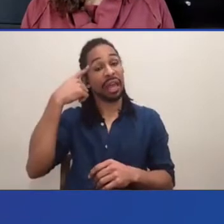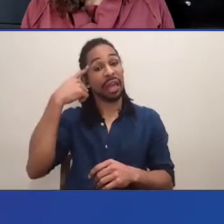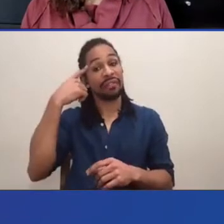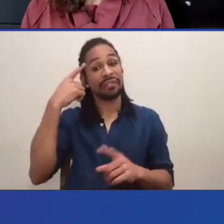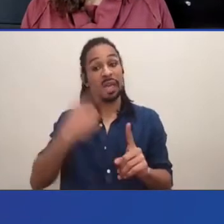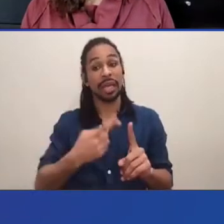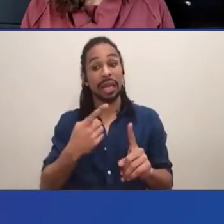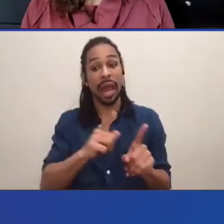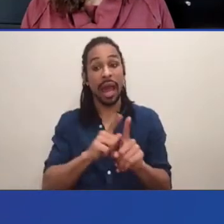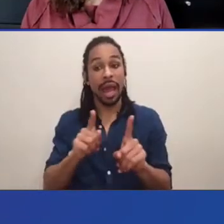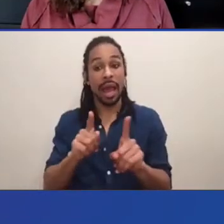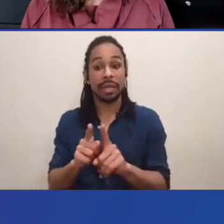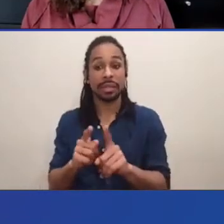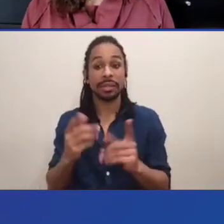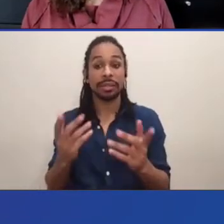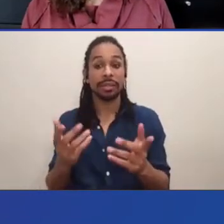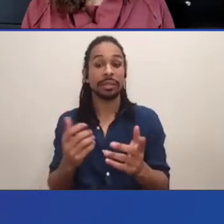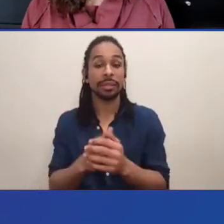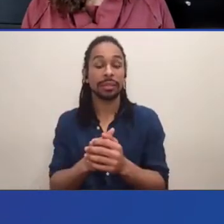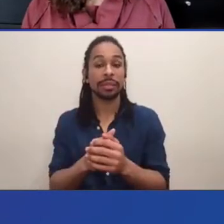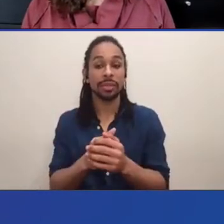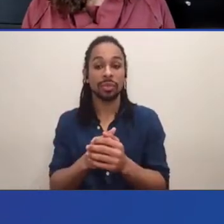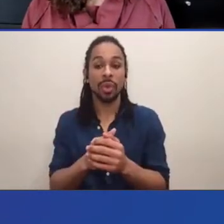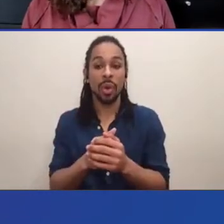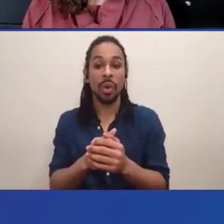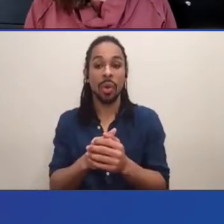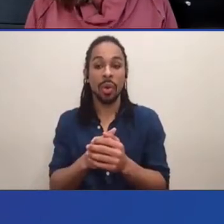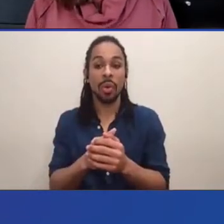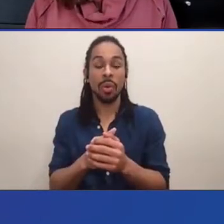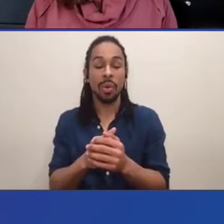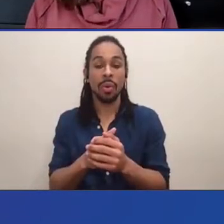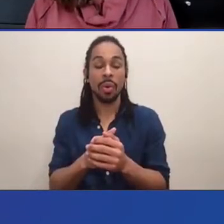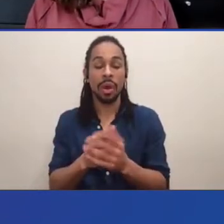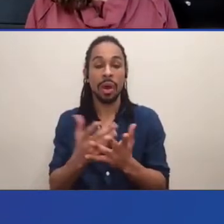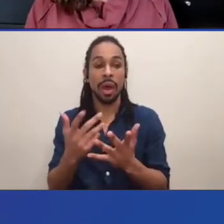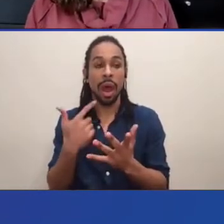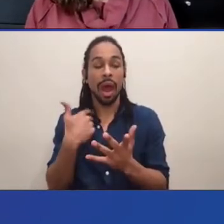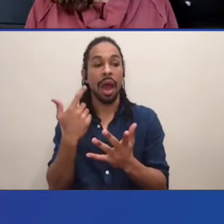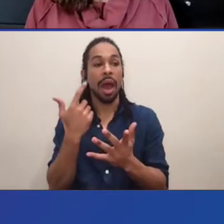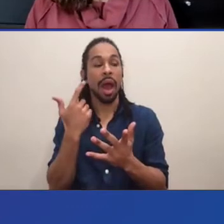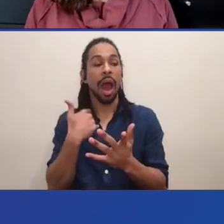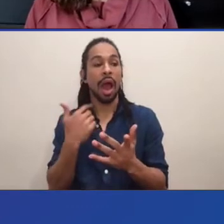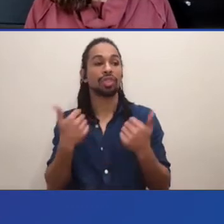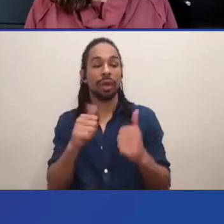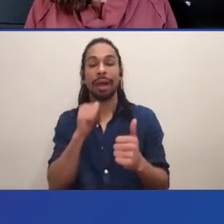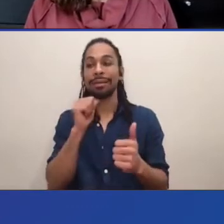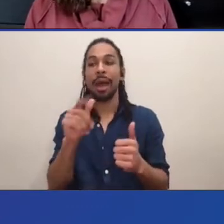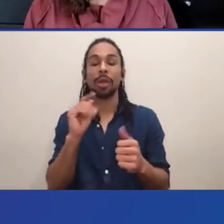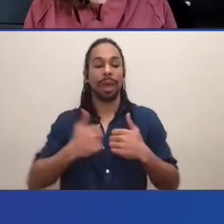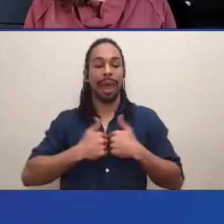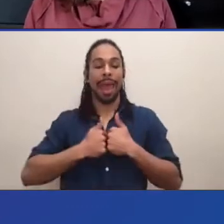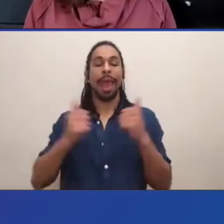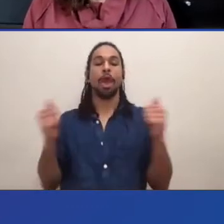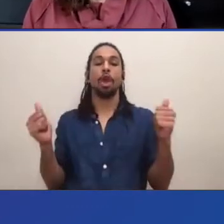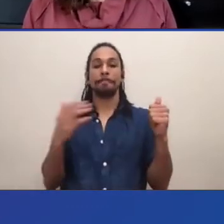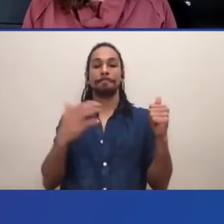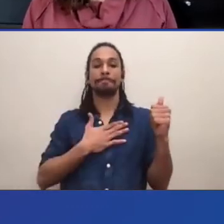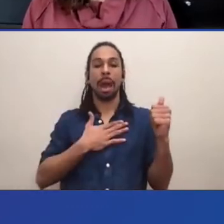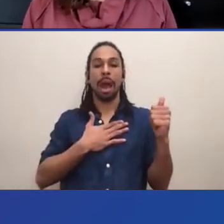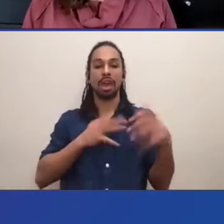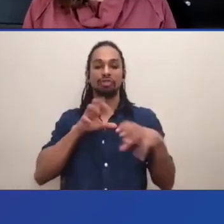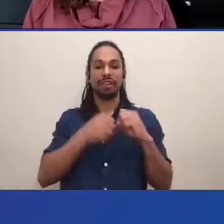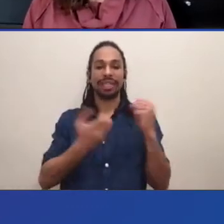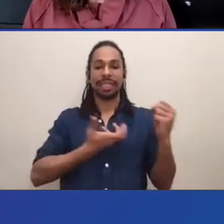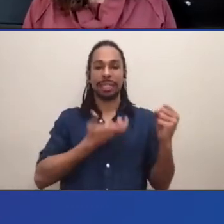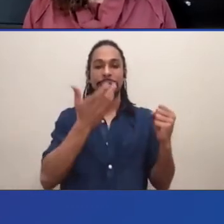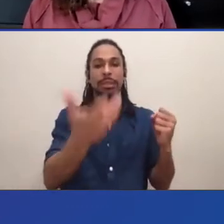like I've nested myself in this position of not airing my grievances for so many years, and that's almost like how I think